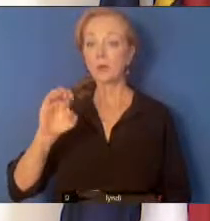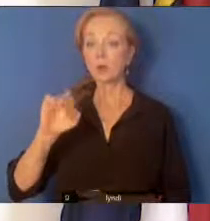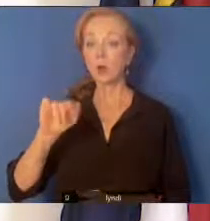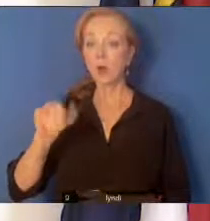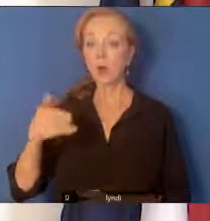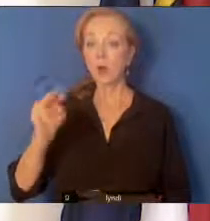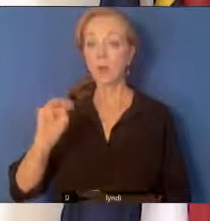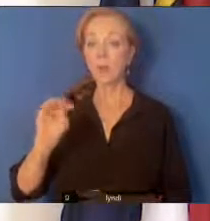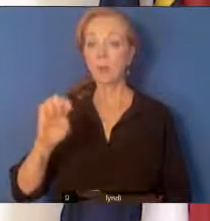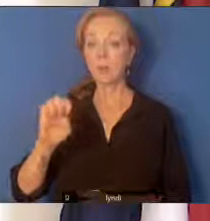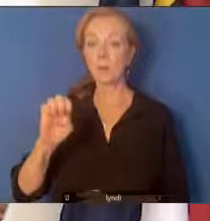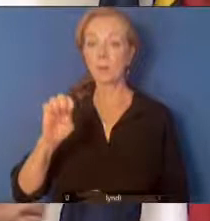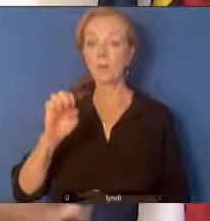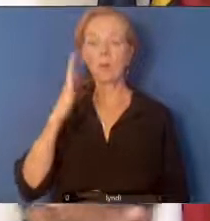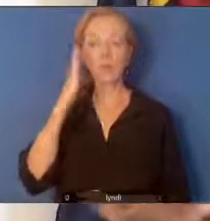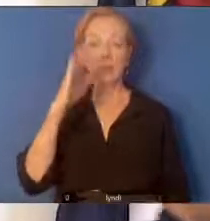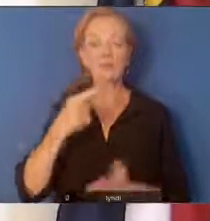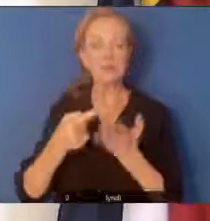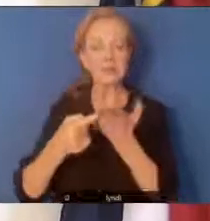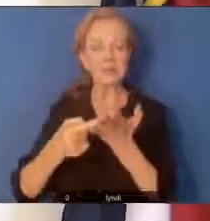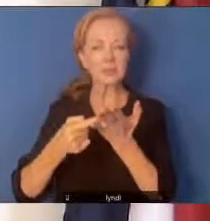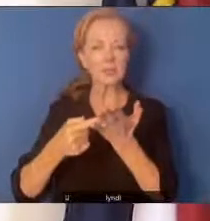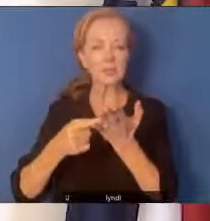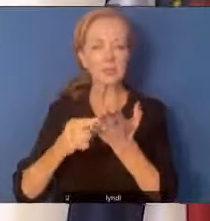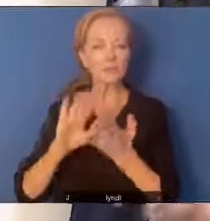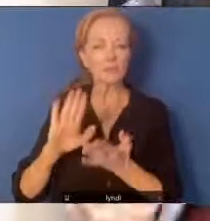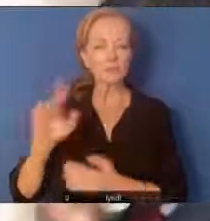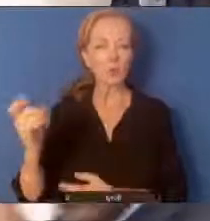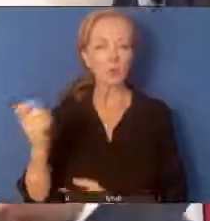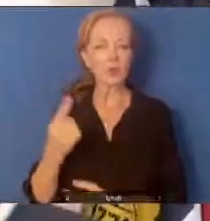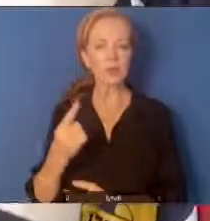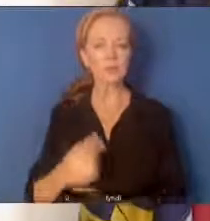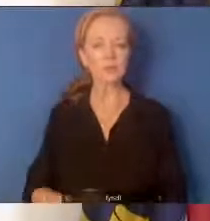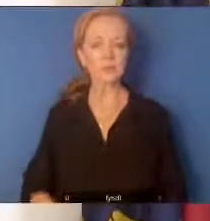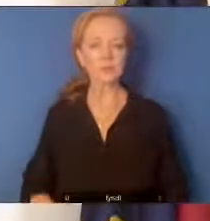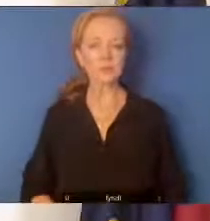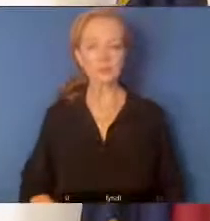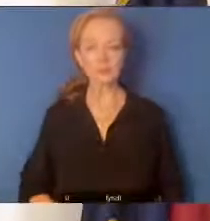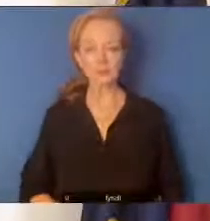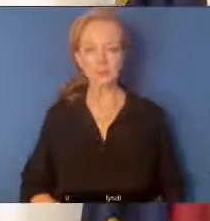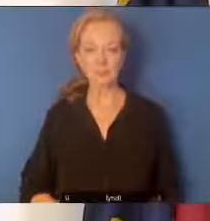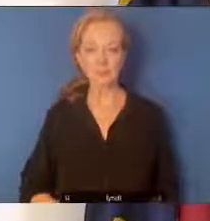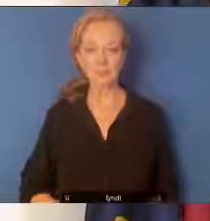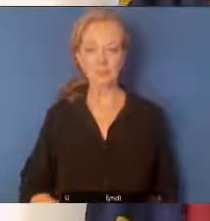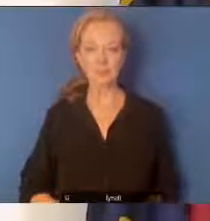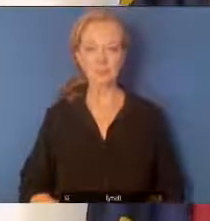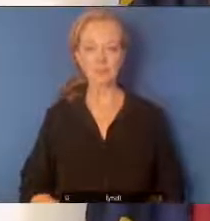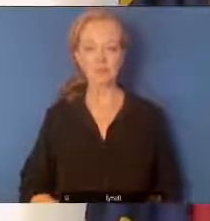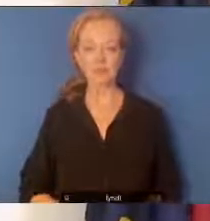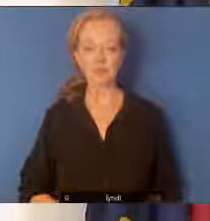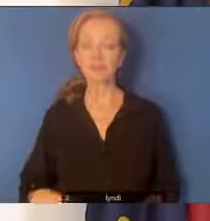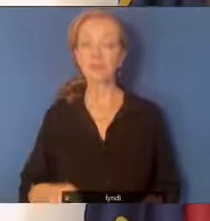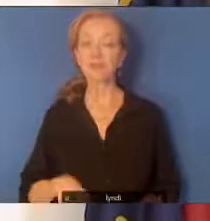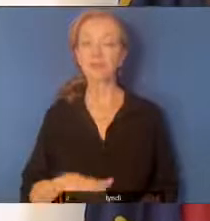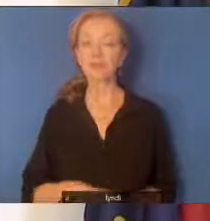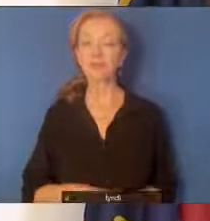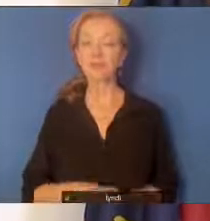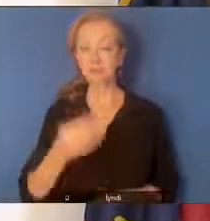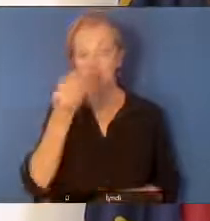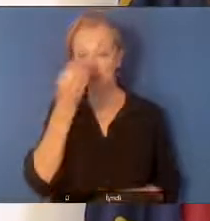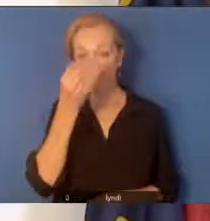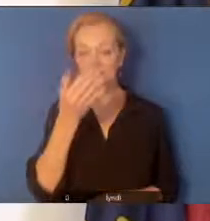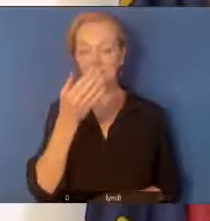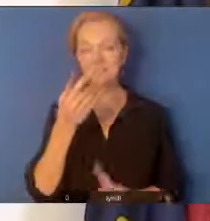Thanks. Hey, just to make sure I understood the